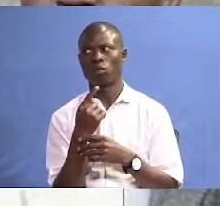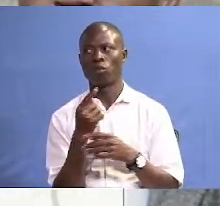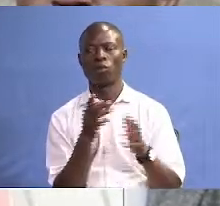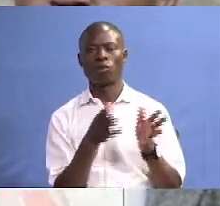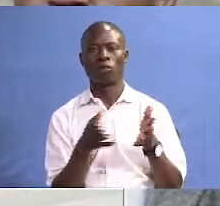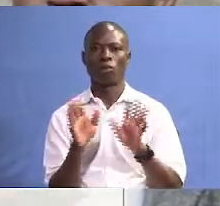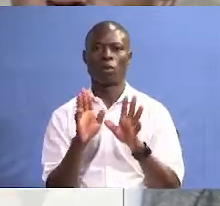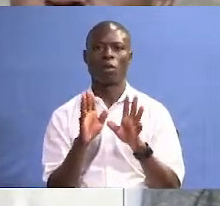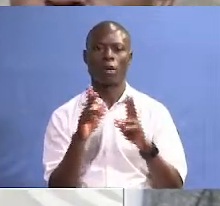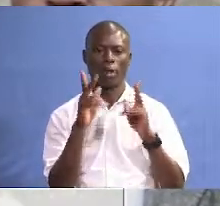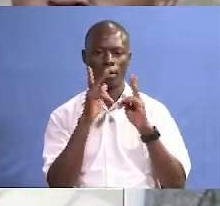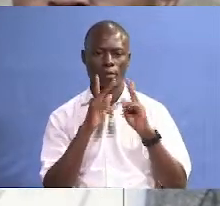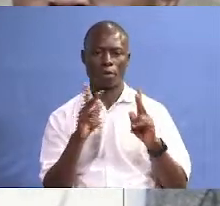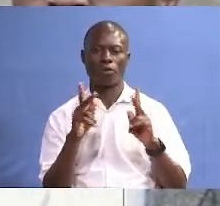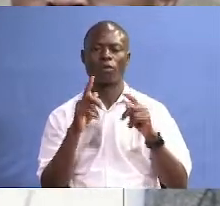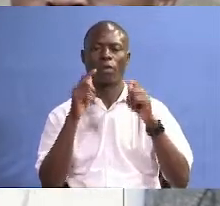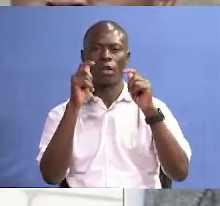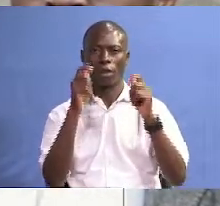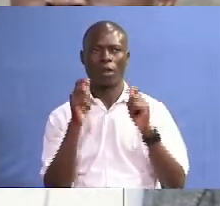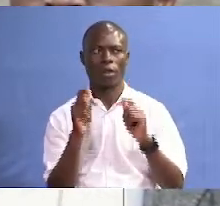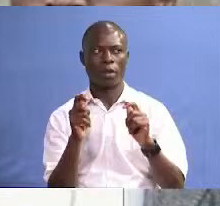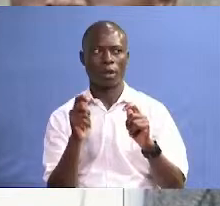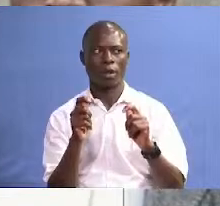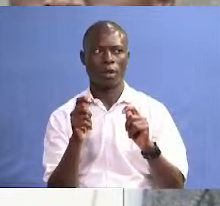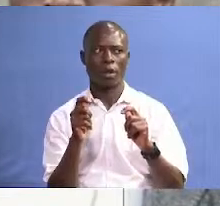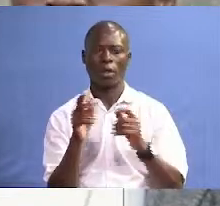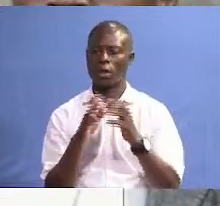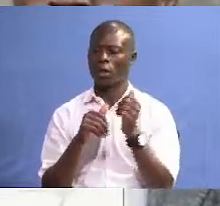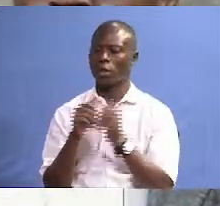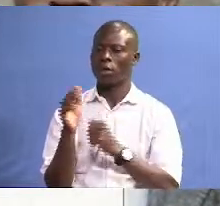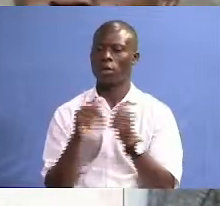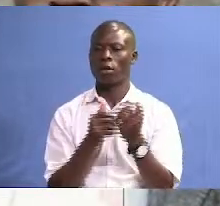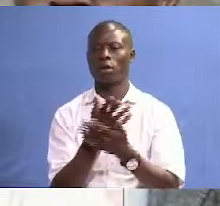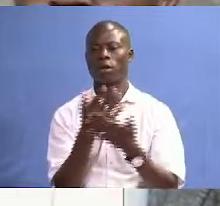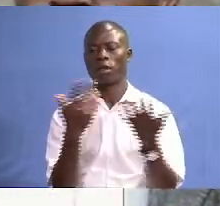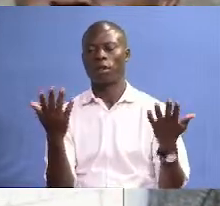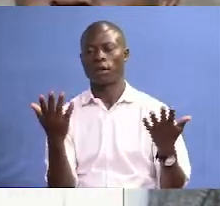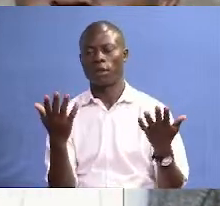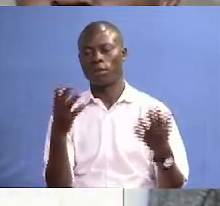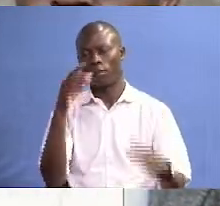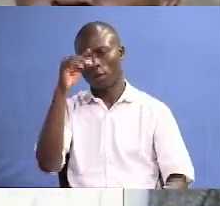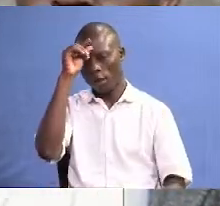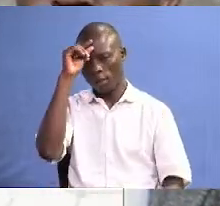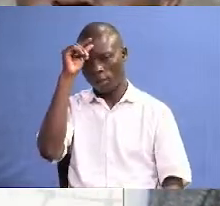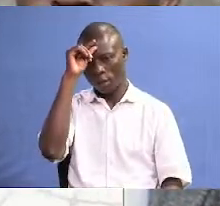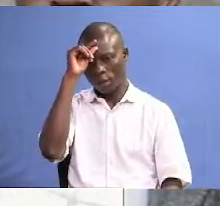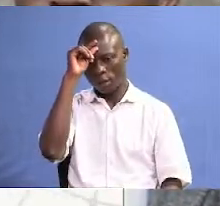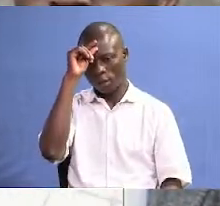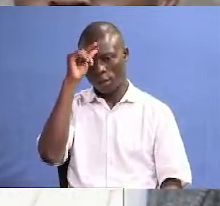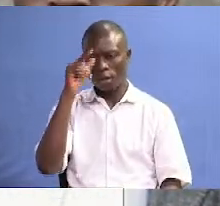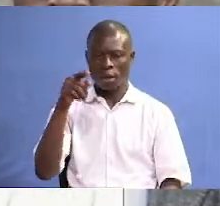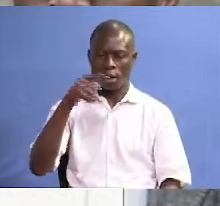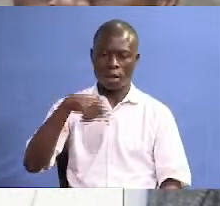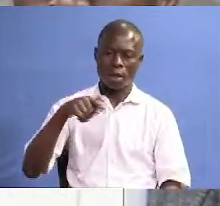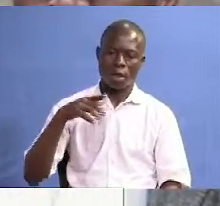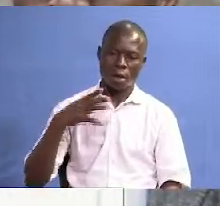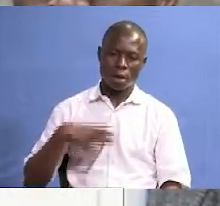ya peaceful demonstration ndio waharibu mali za serikali. Haya